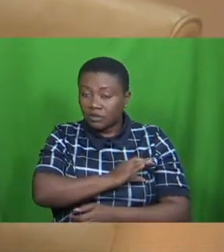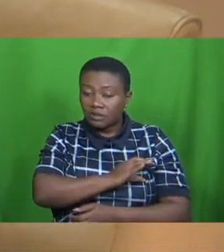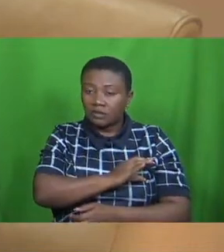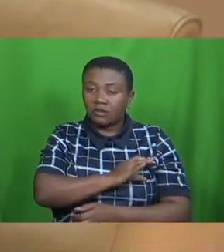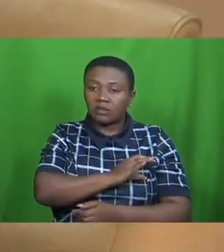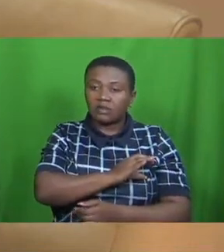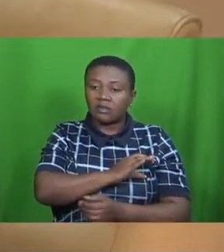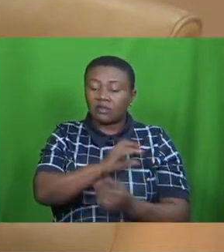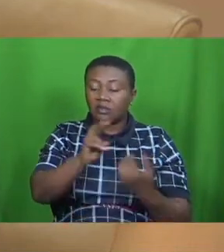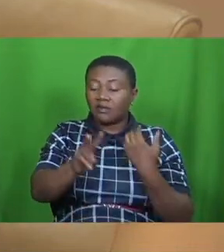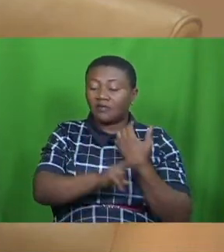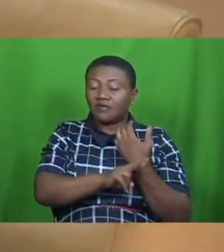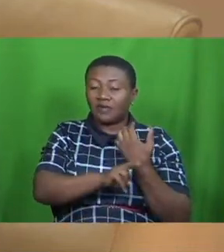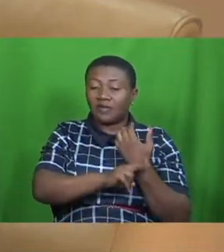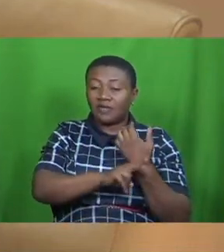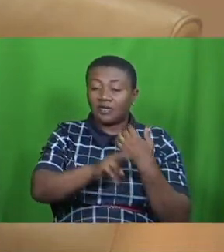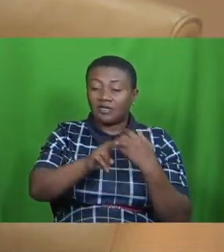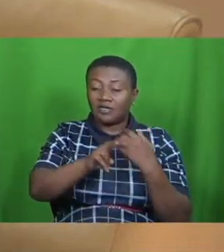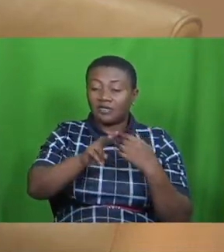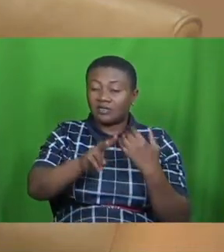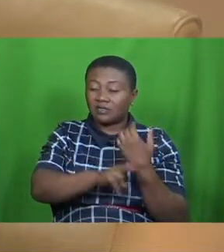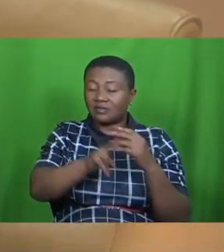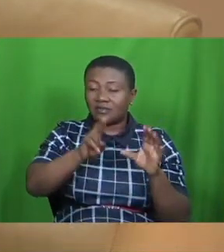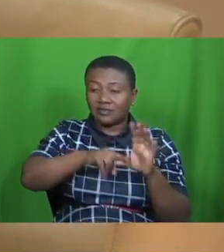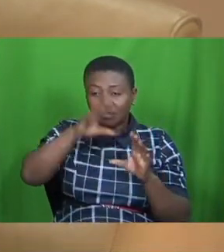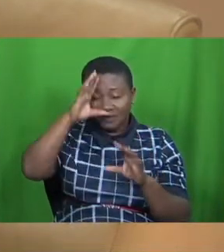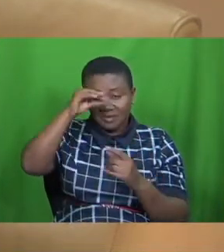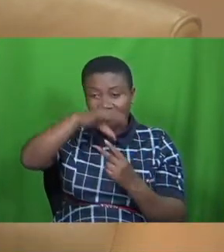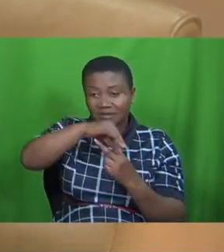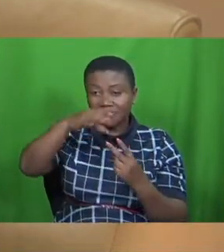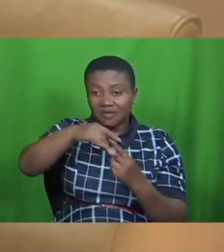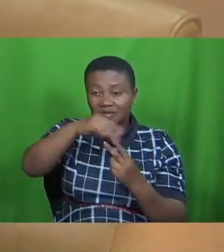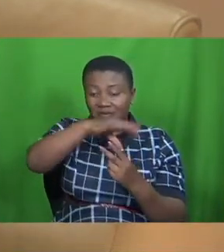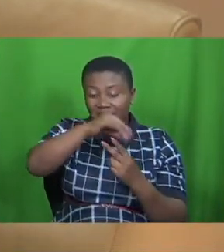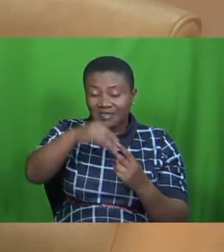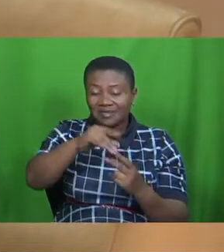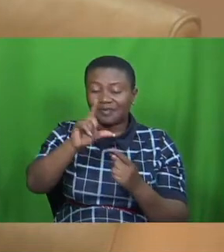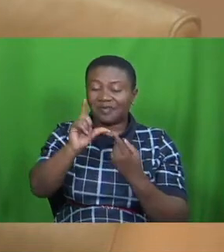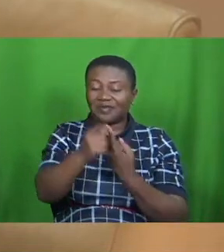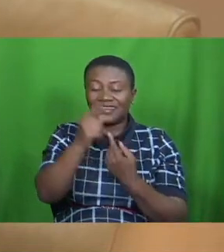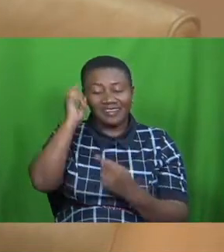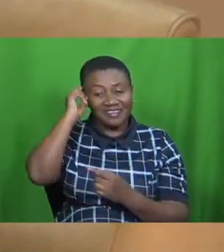Vice Chairman of Select Committee on Local Government and Rural Development,